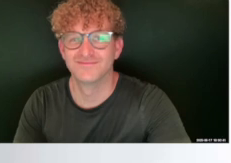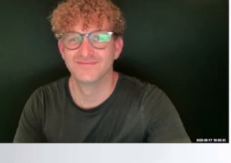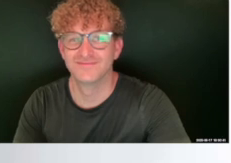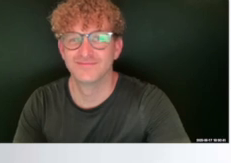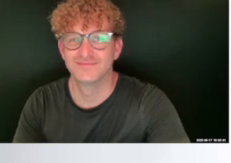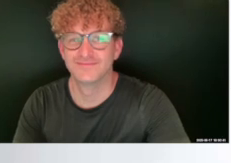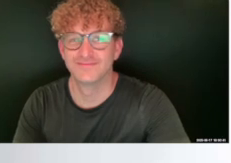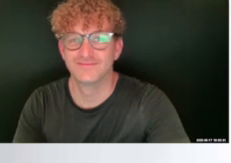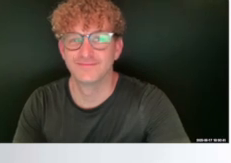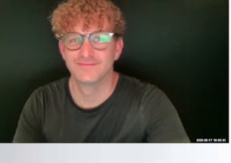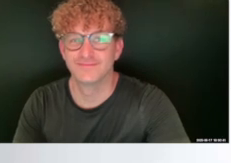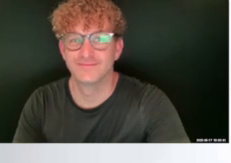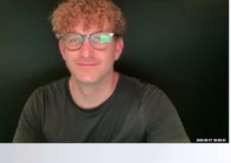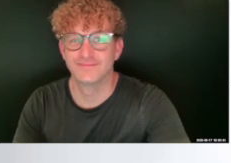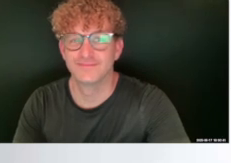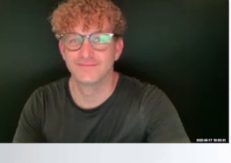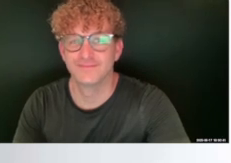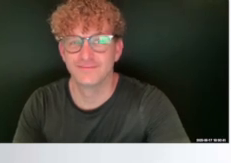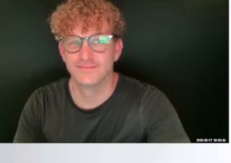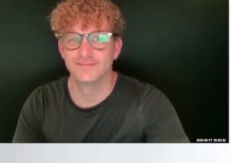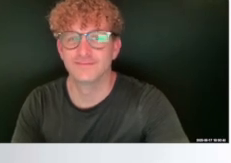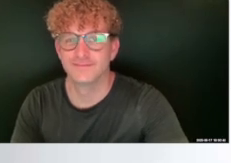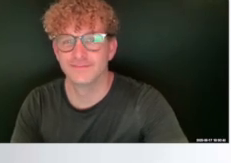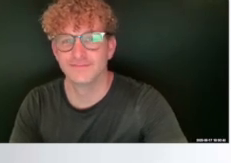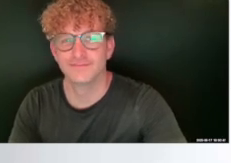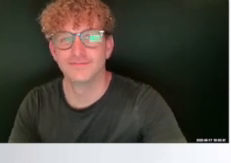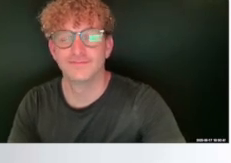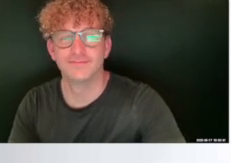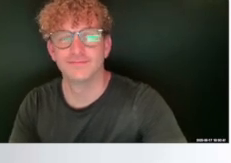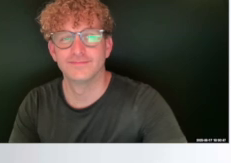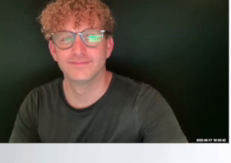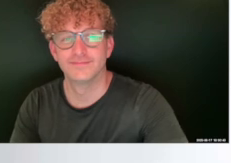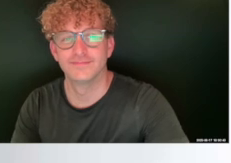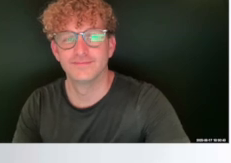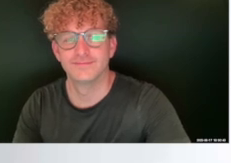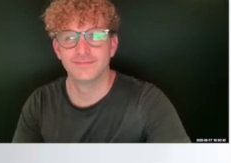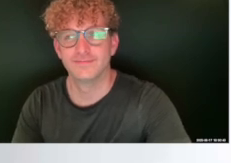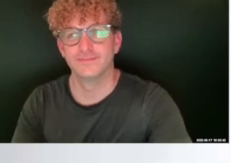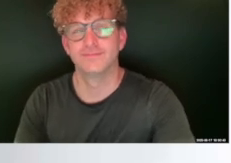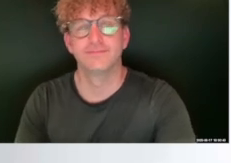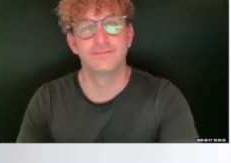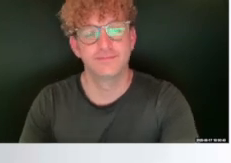year and look forward to having new zero-emission school buses on the road shortly thereafter.